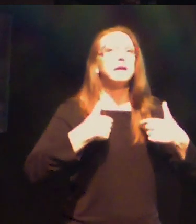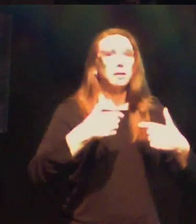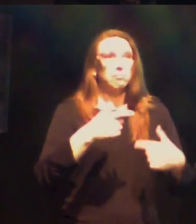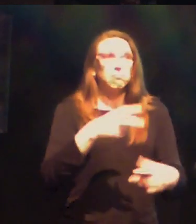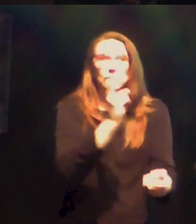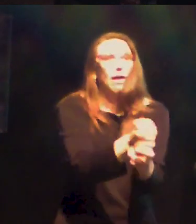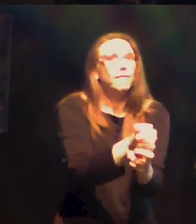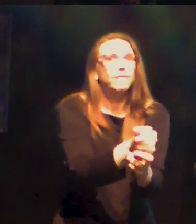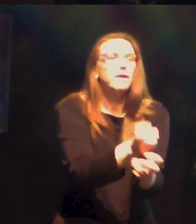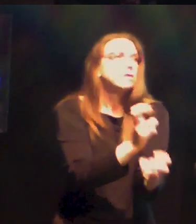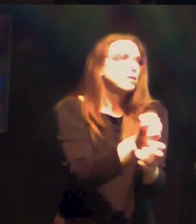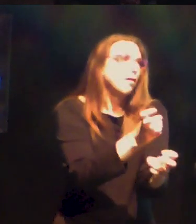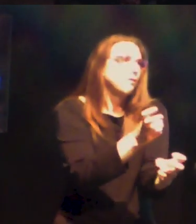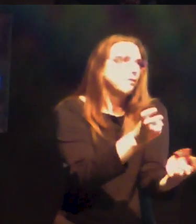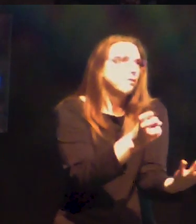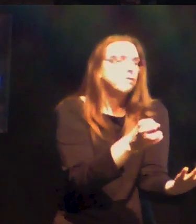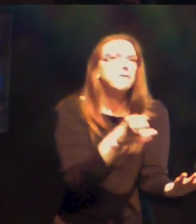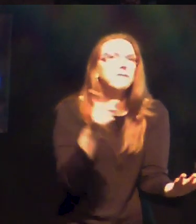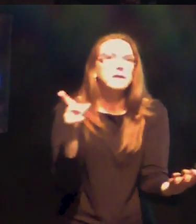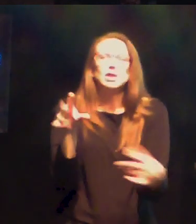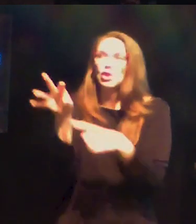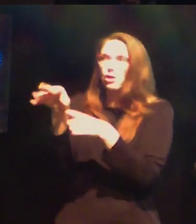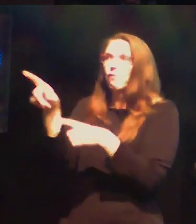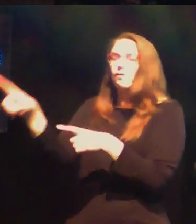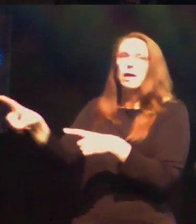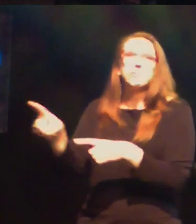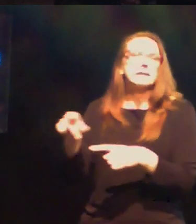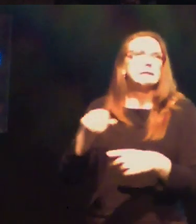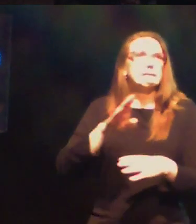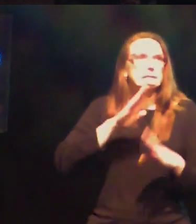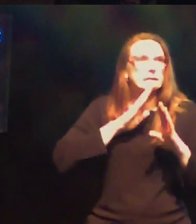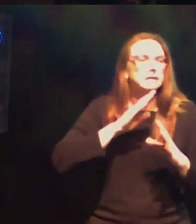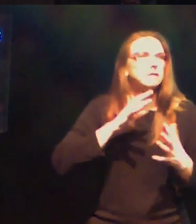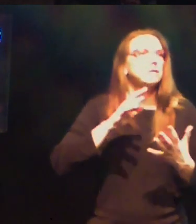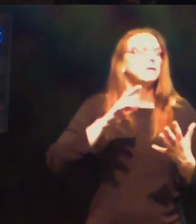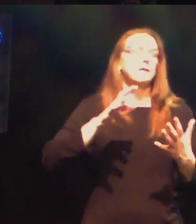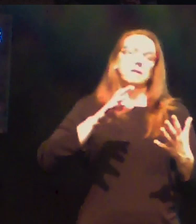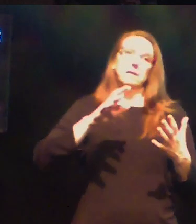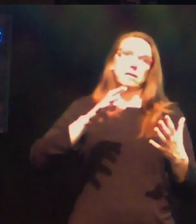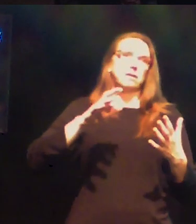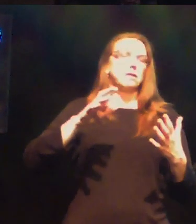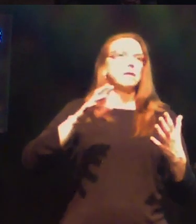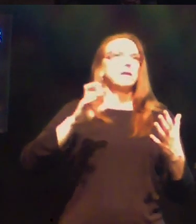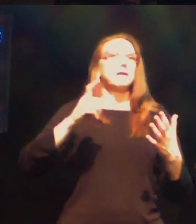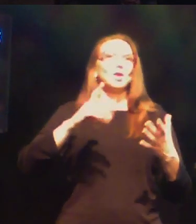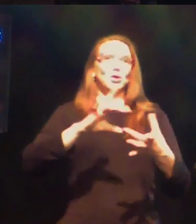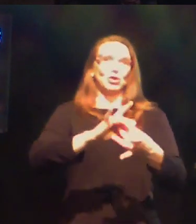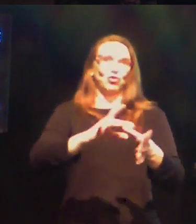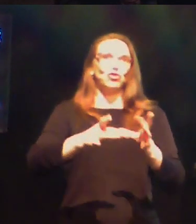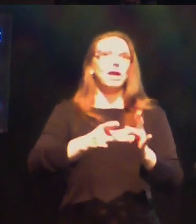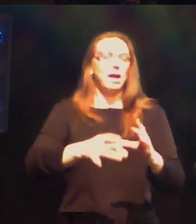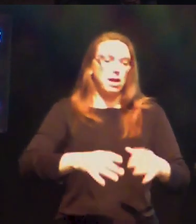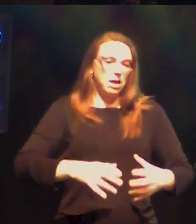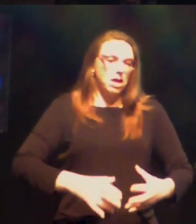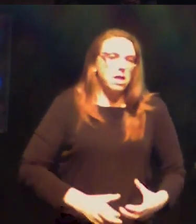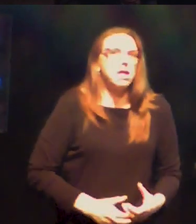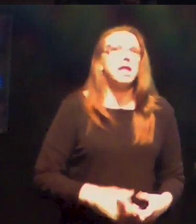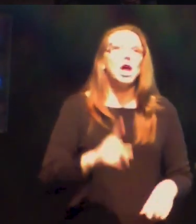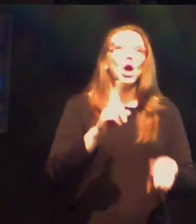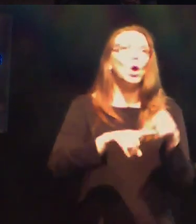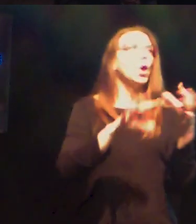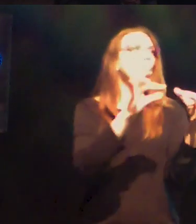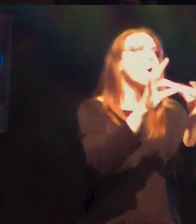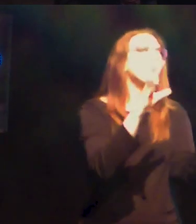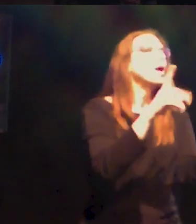hard when she was in, we were shooting those scenes, and then suddenly, you know, the chain they were putting, they couldn't open